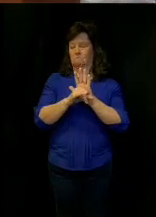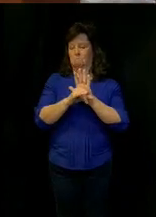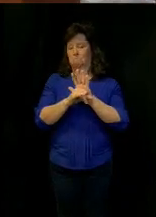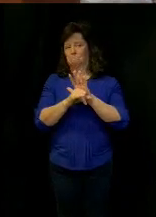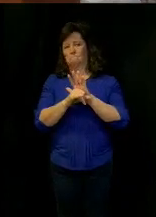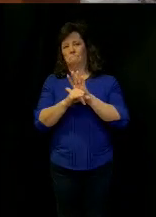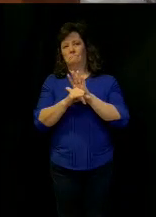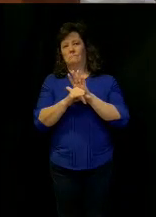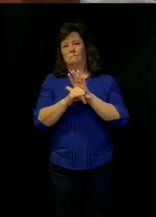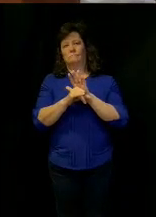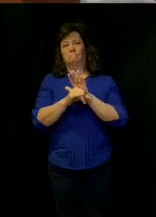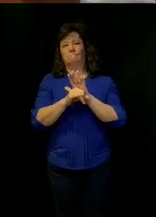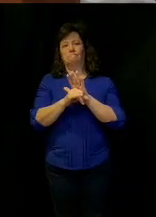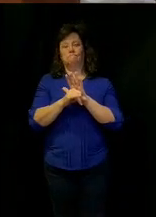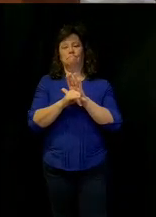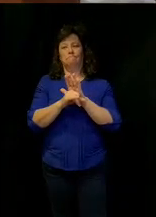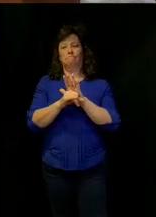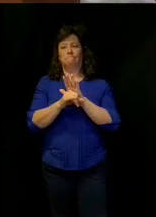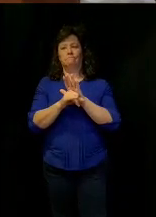It's the rejection.